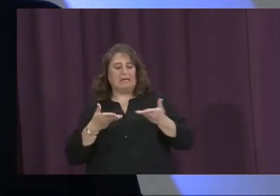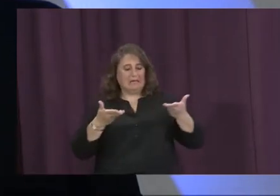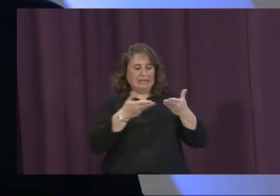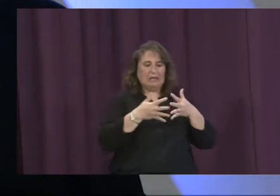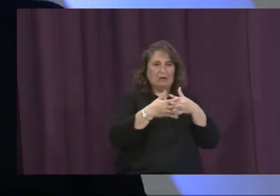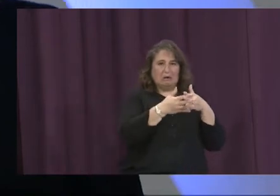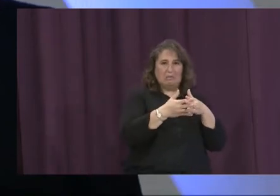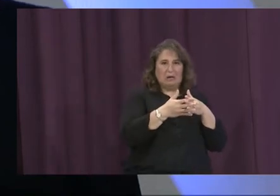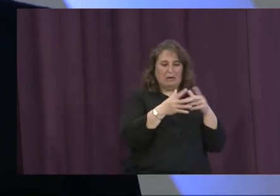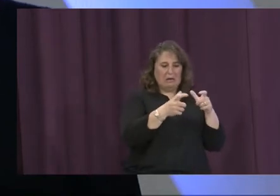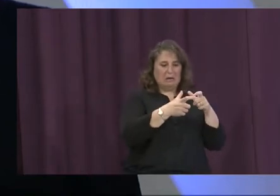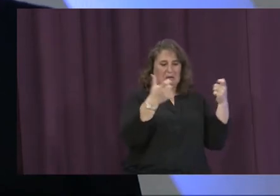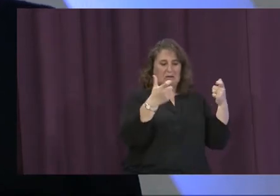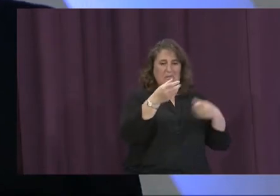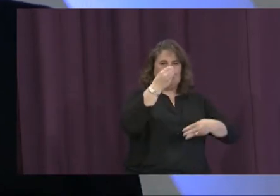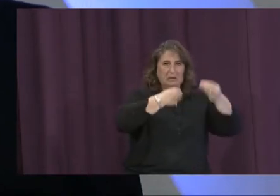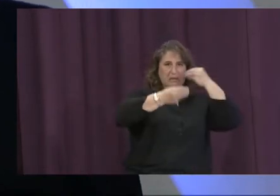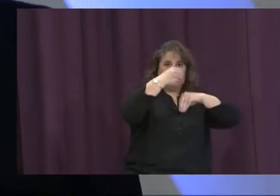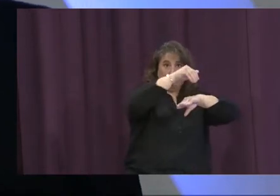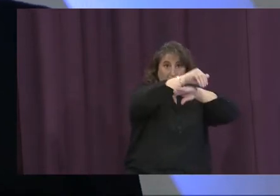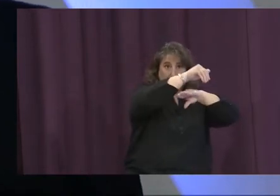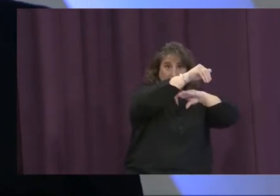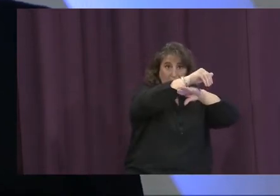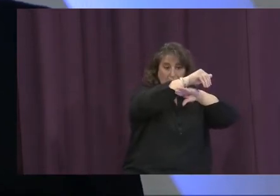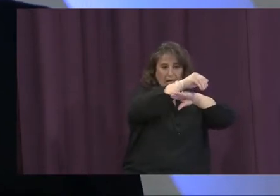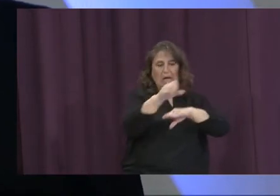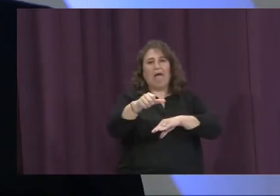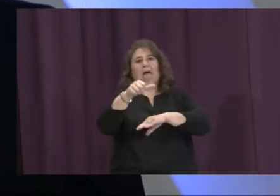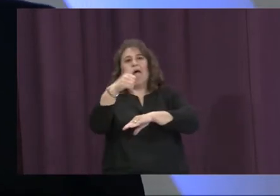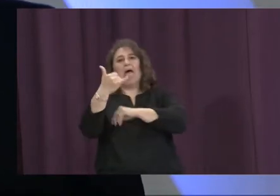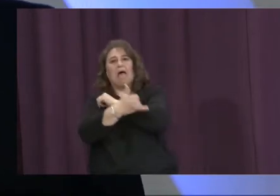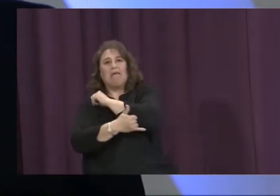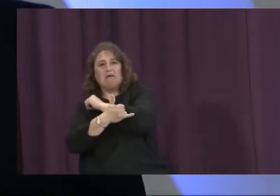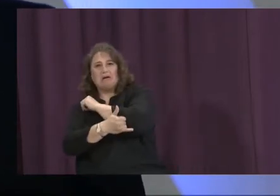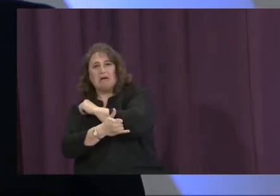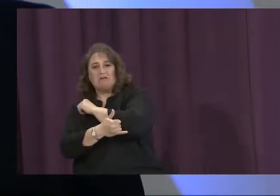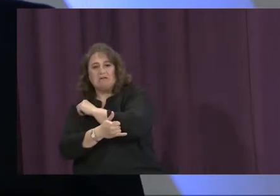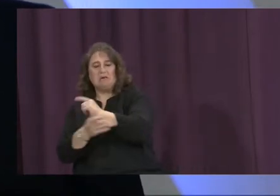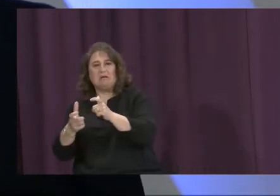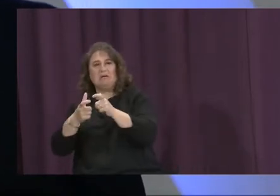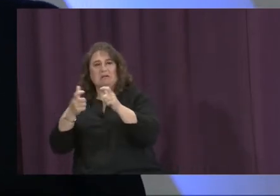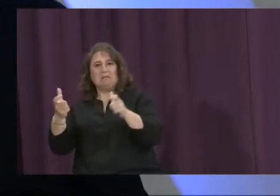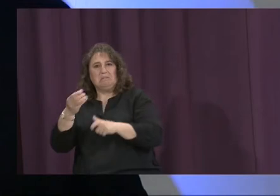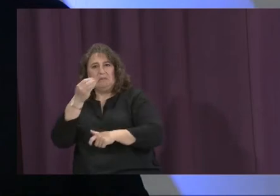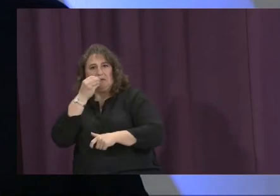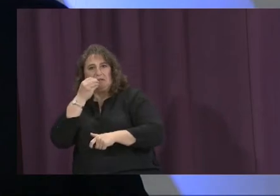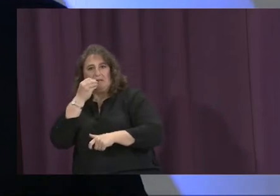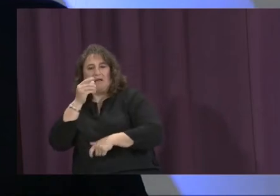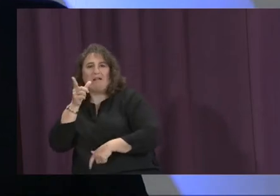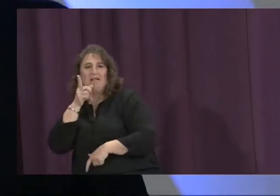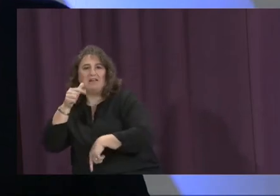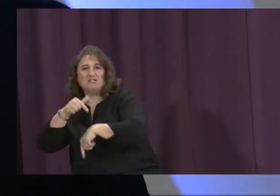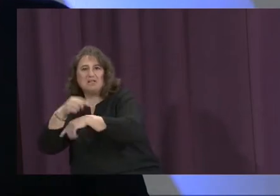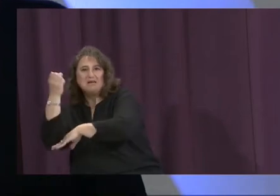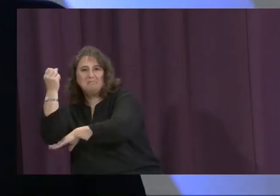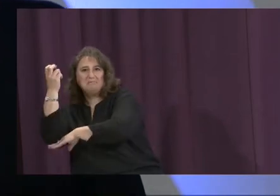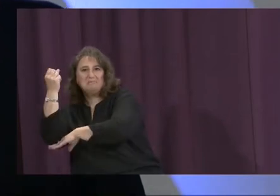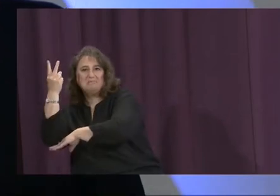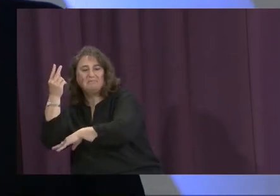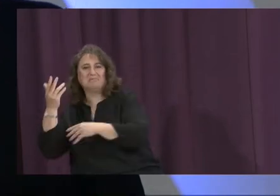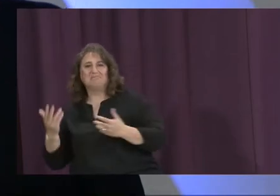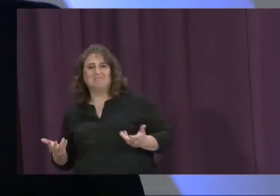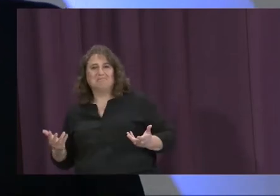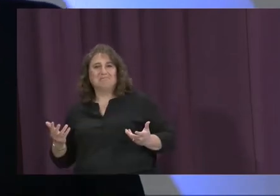at night. Um, sometimes we would be at one place and, like on a, like a vacation. And